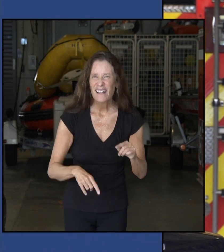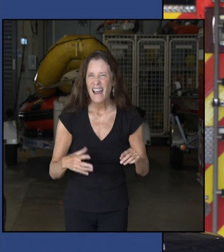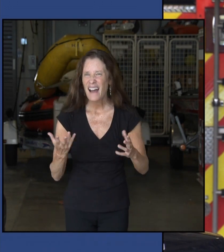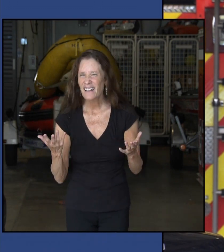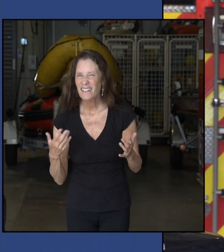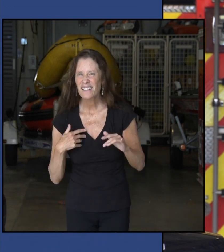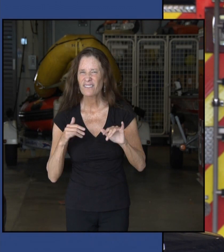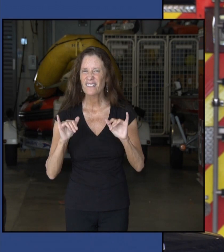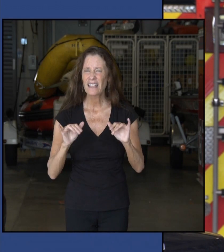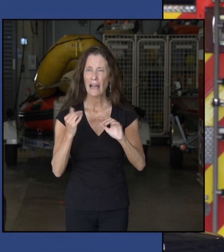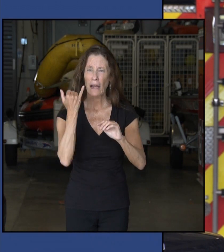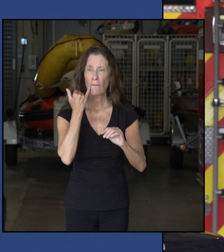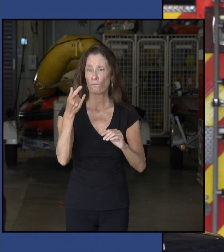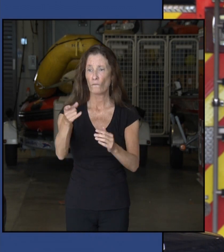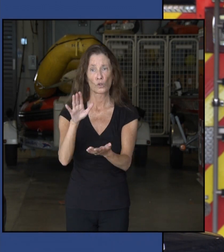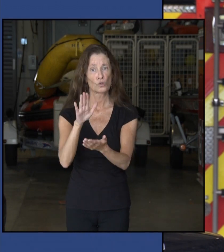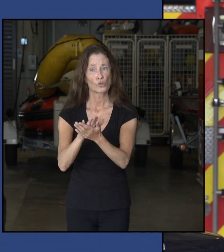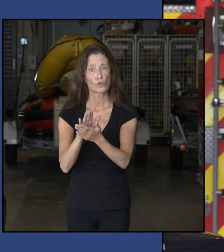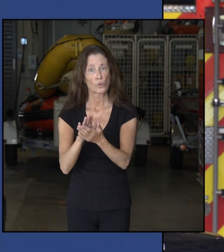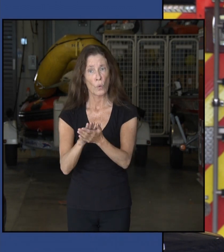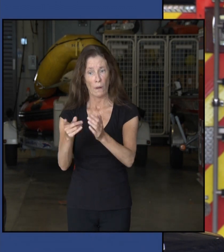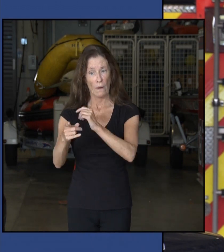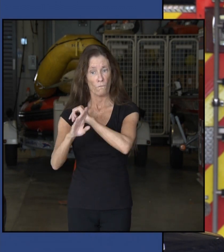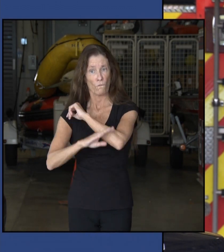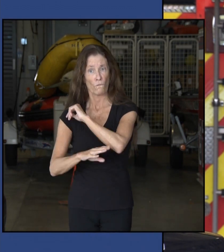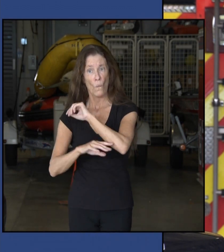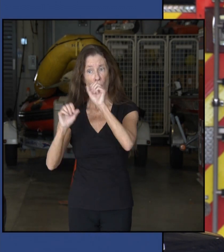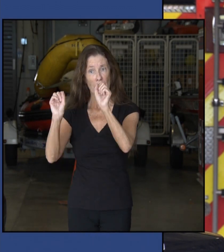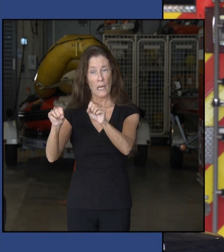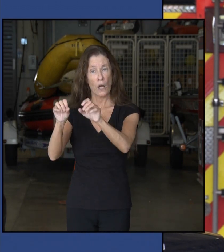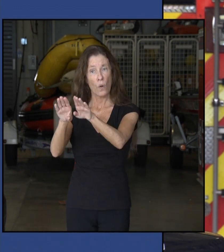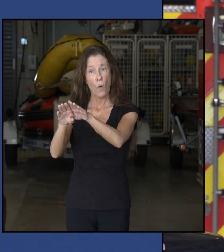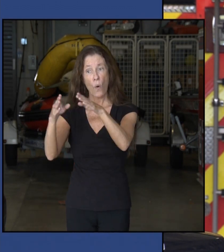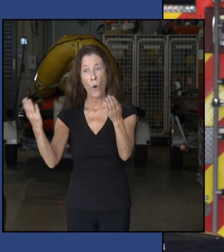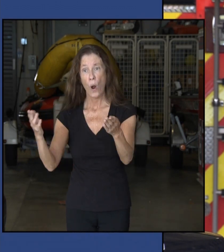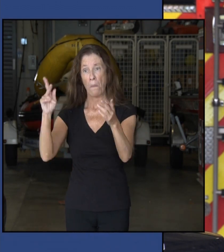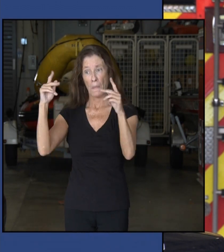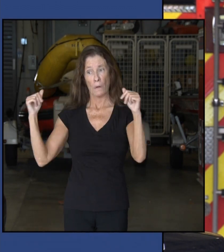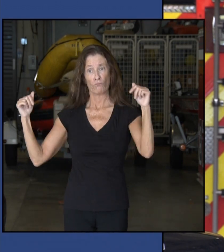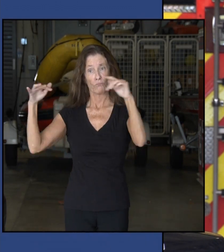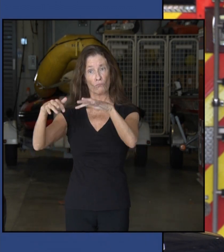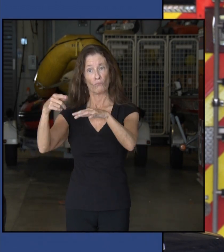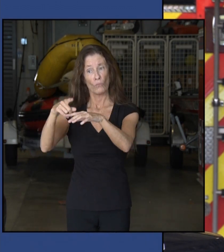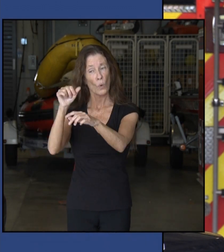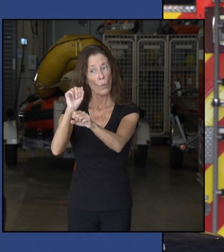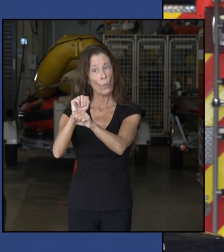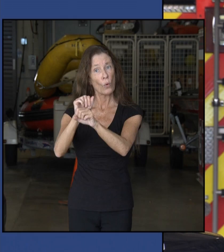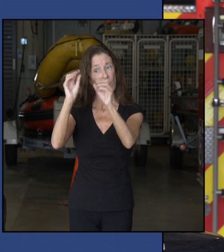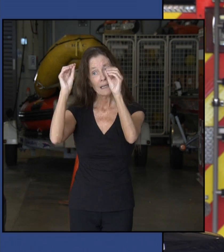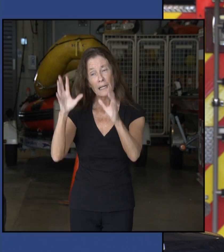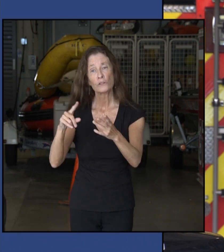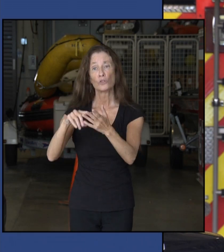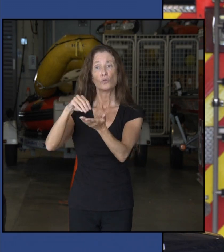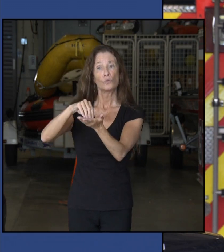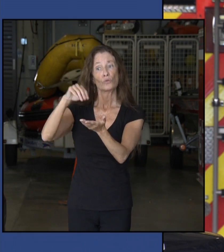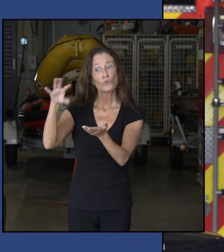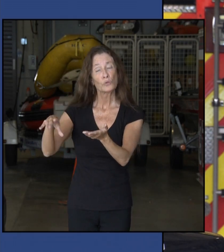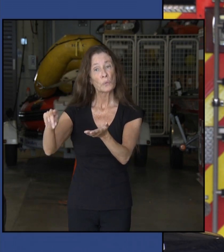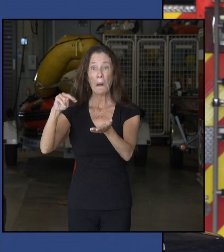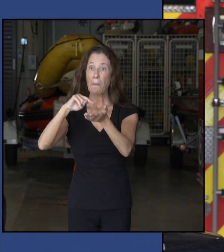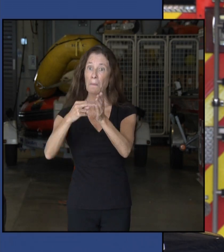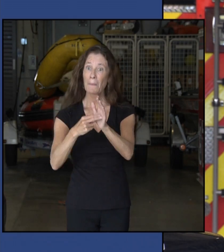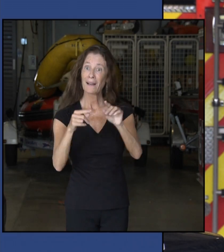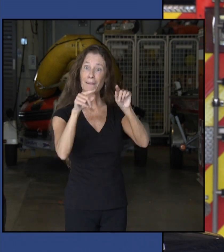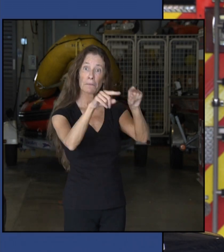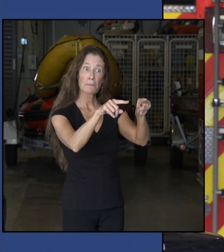open, feels it's safe, and the teachers, administrators, parents feel it's safe to reopen, then that's a different proposition for